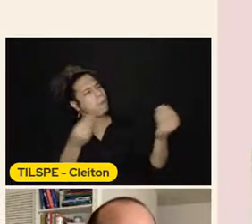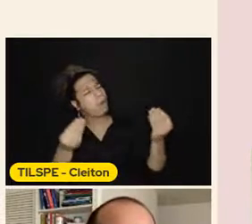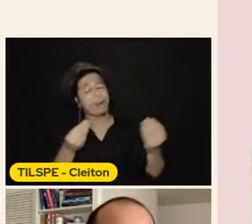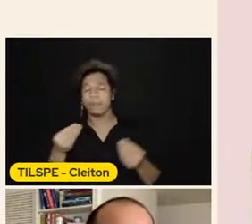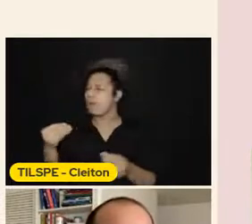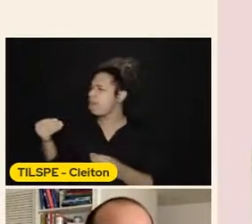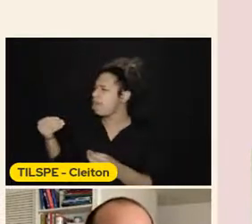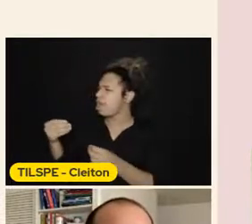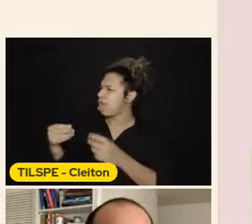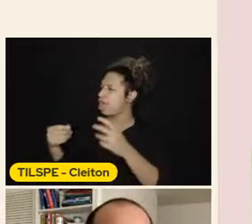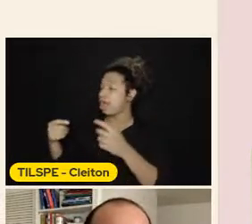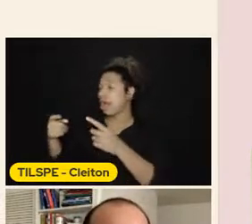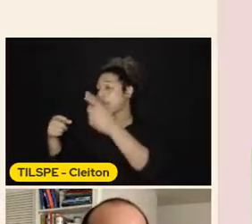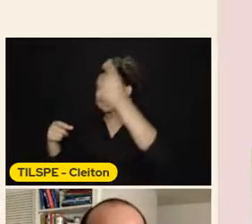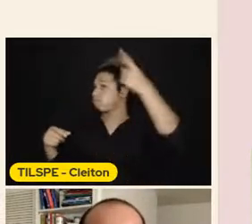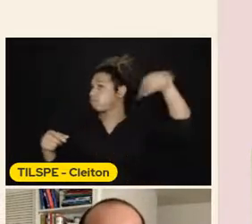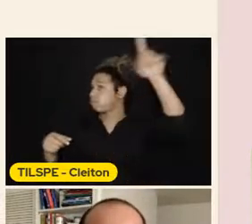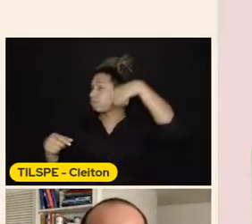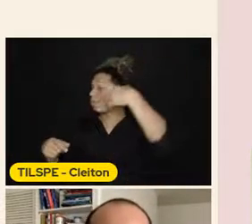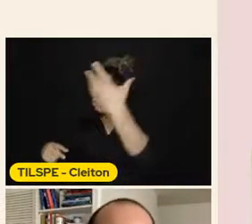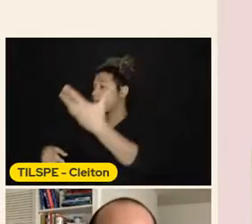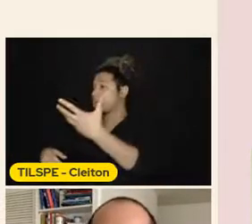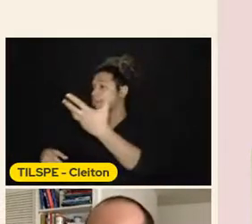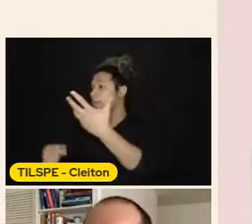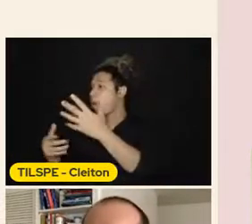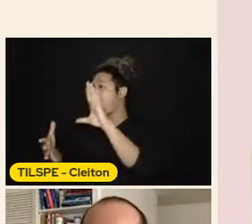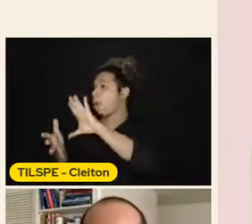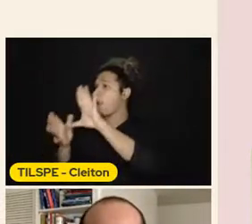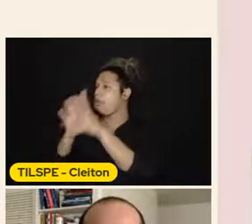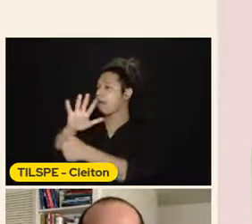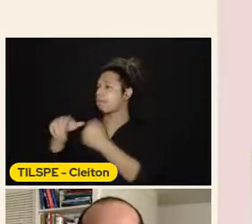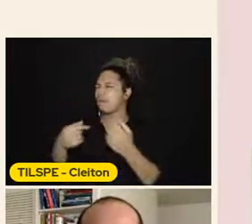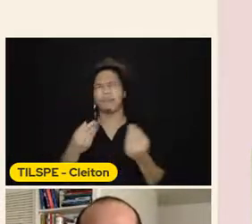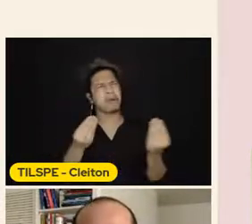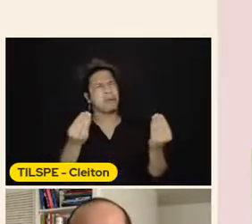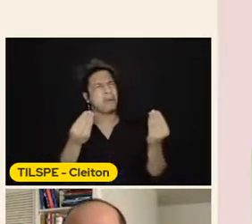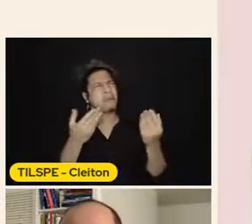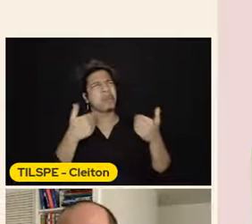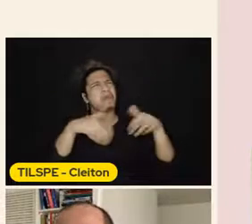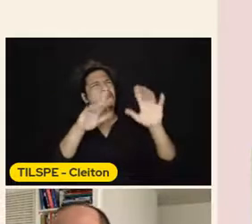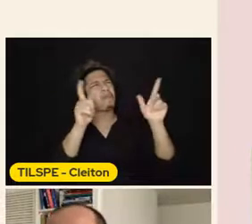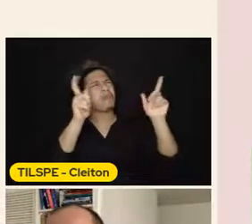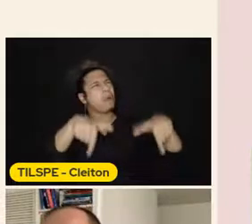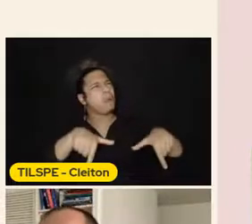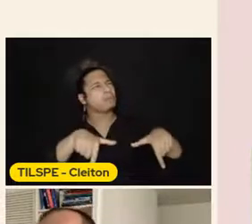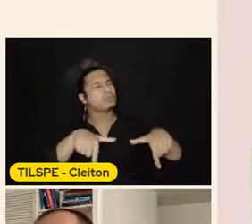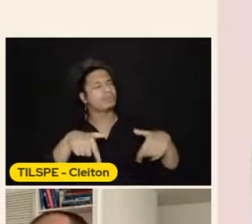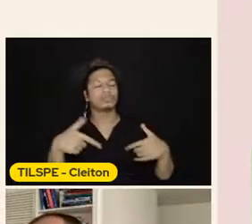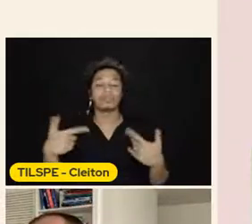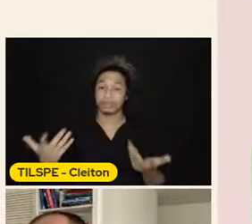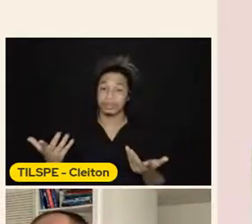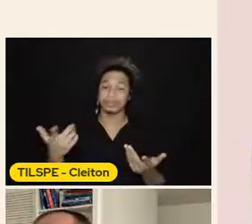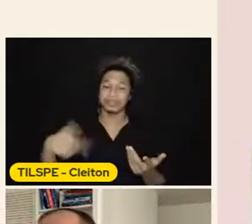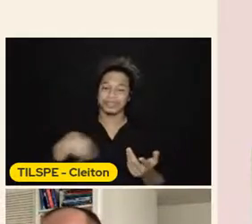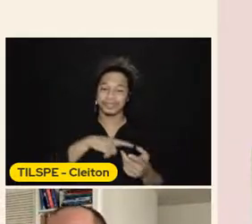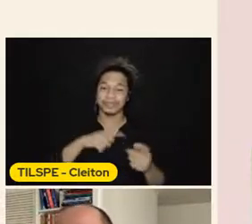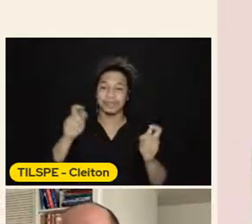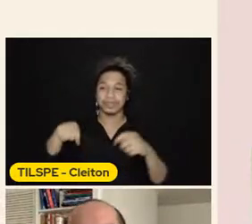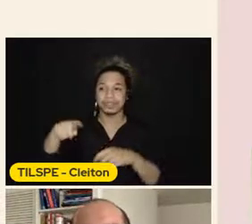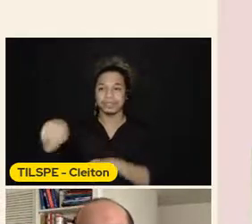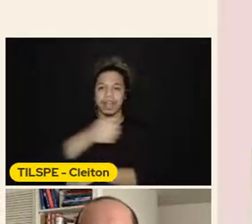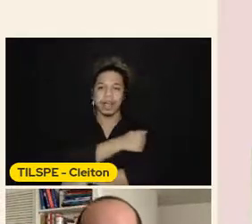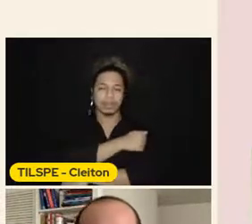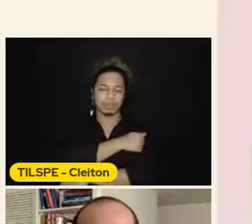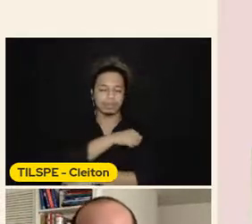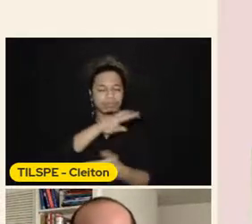them?" she asked. So we see language there, and we can help our students grapple, and not just grapple, but